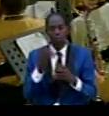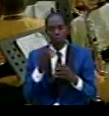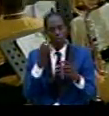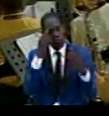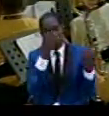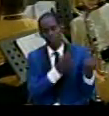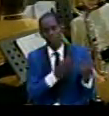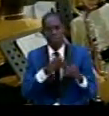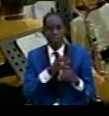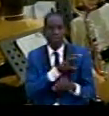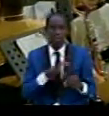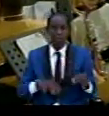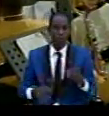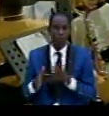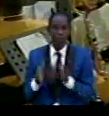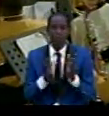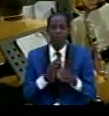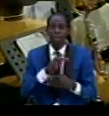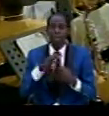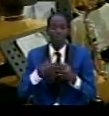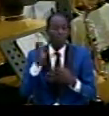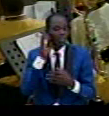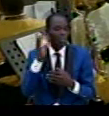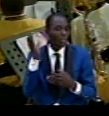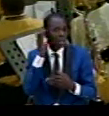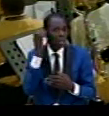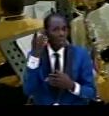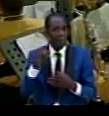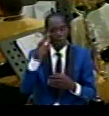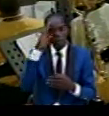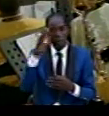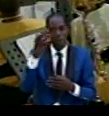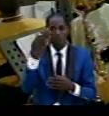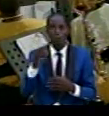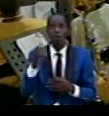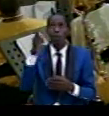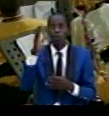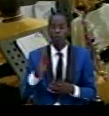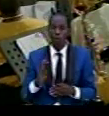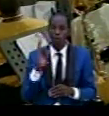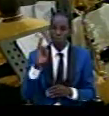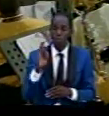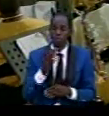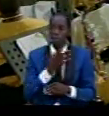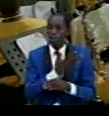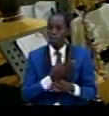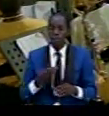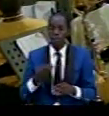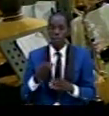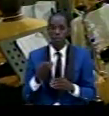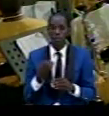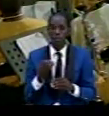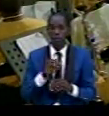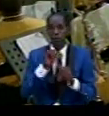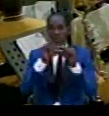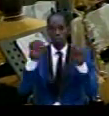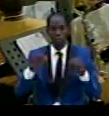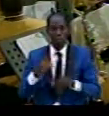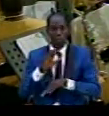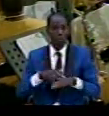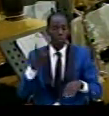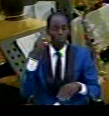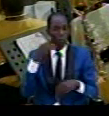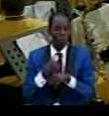he heard the man of God preached, an altar call was made, prayers was made, he is testifying